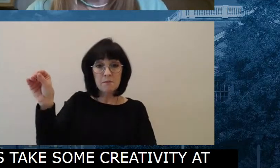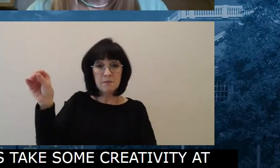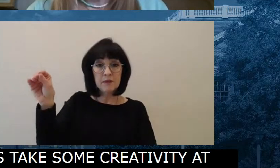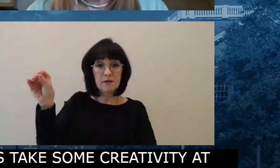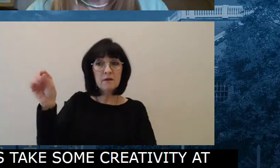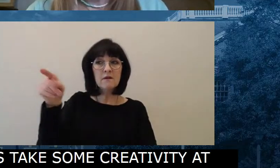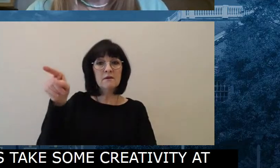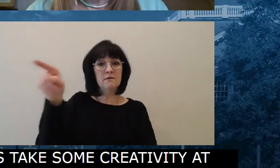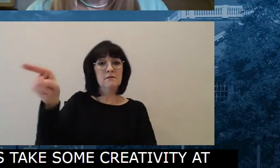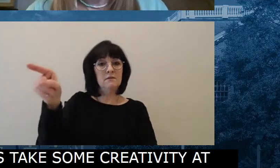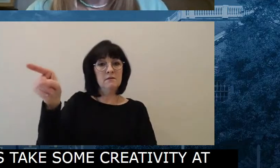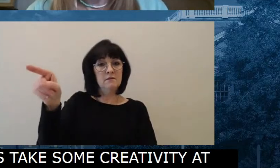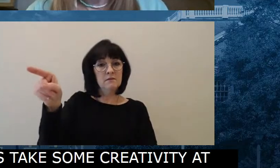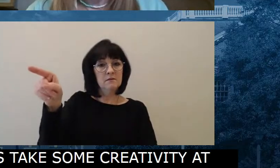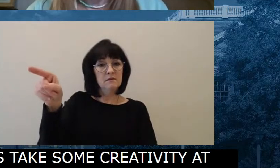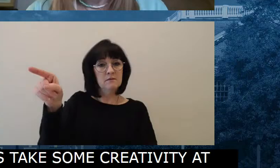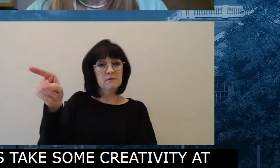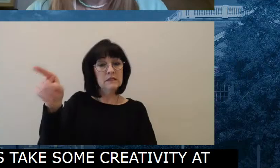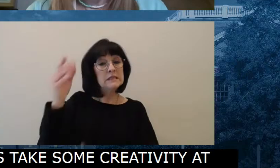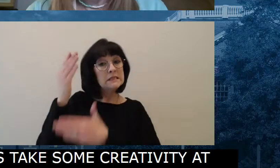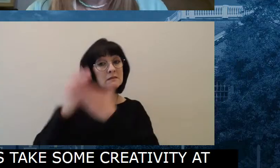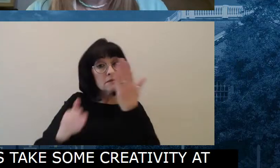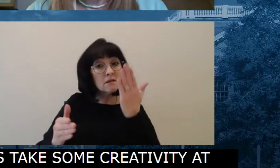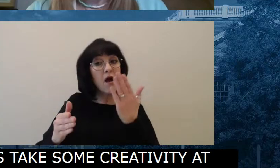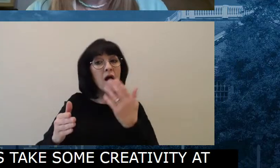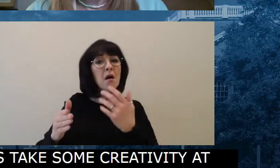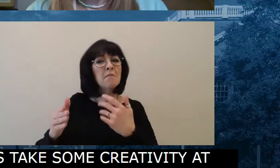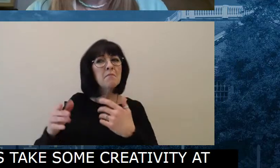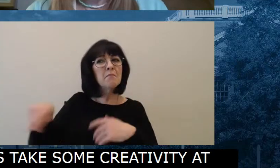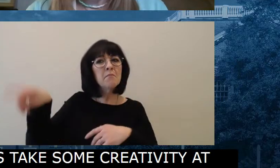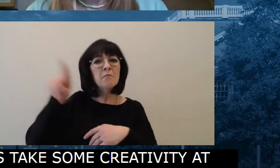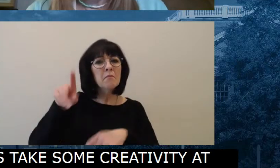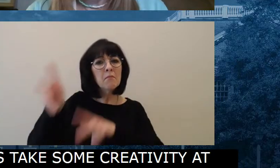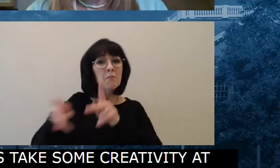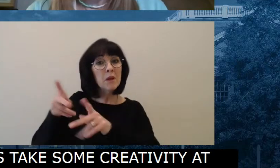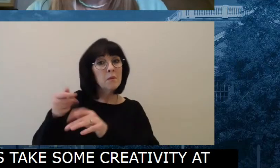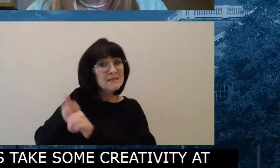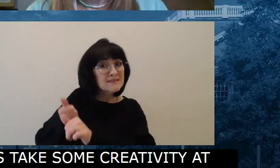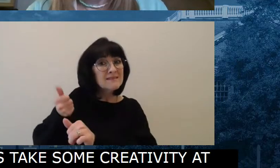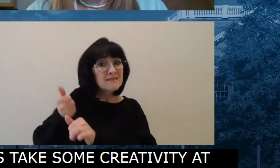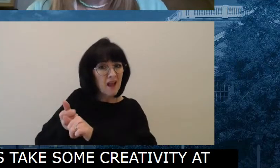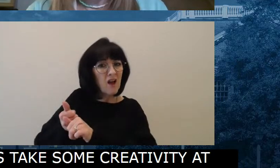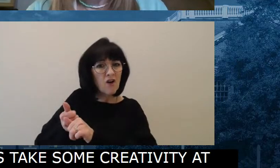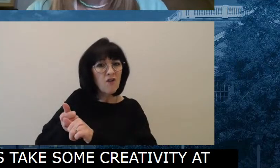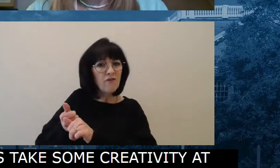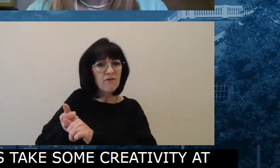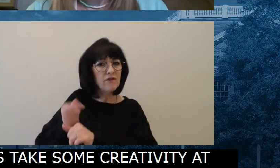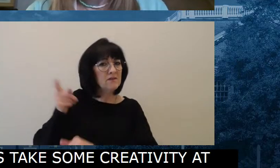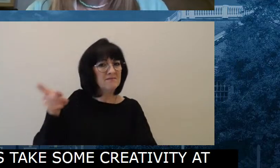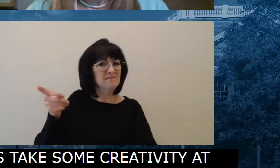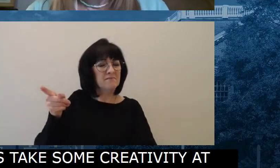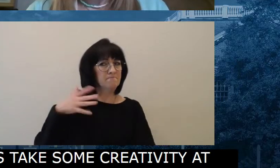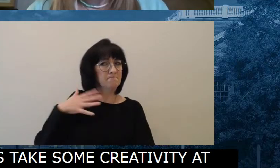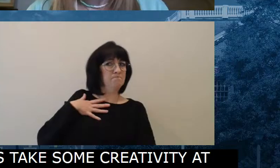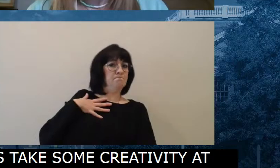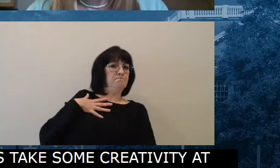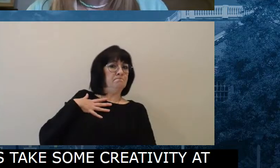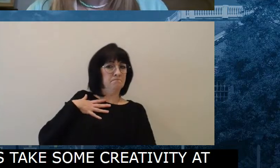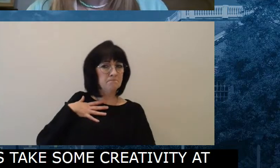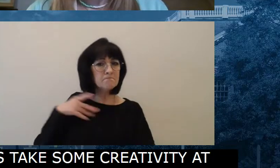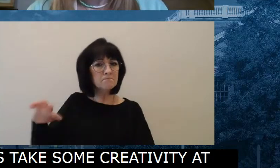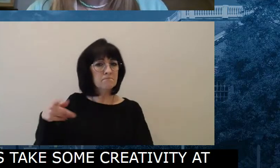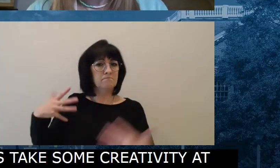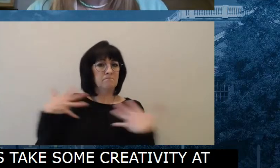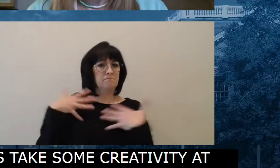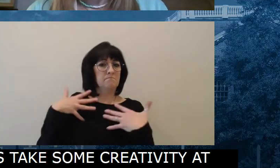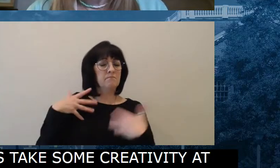finding a little bit of resistance for people getting vaccinated by their employer in the plant as we originally proposed.